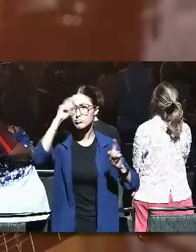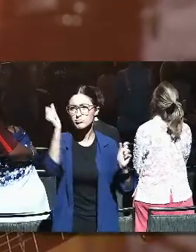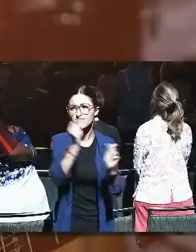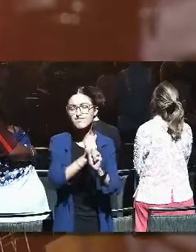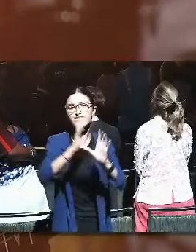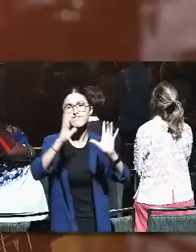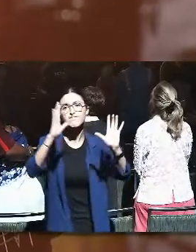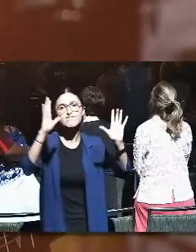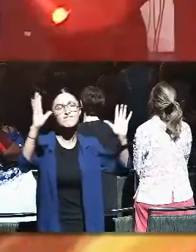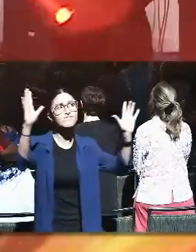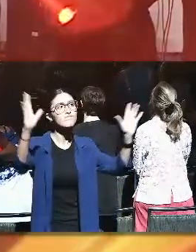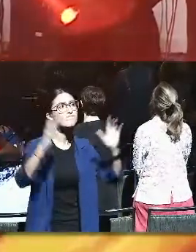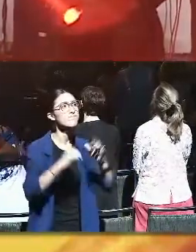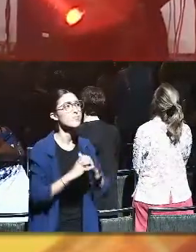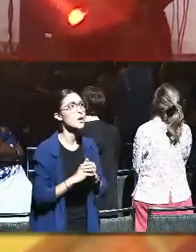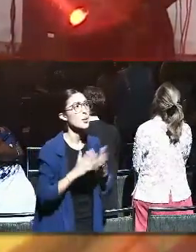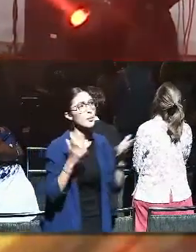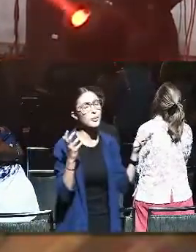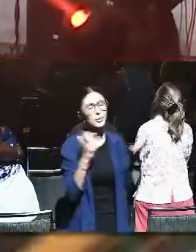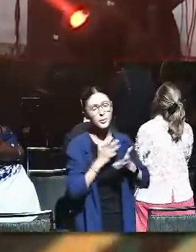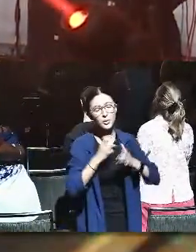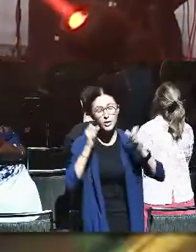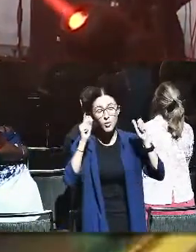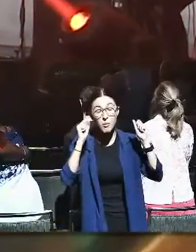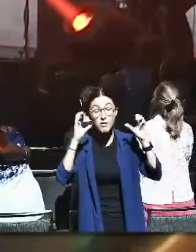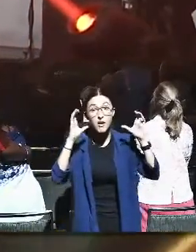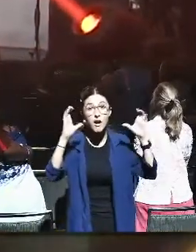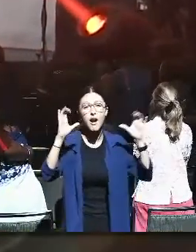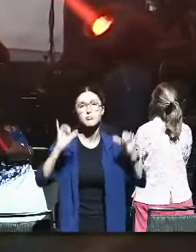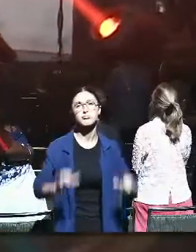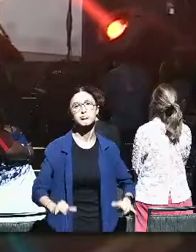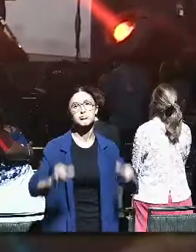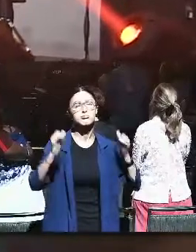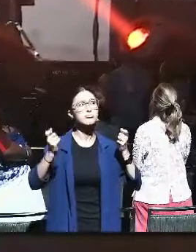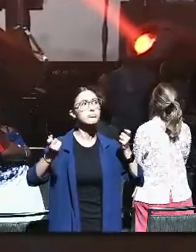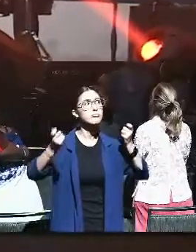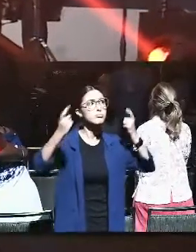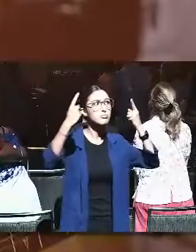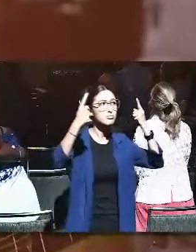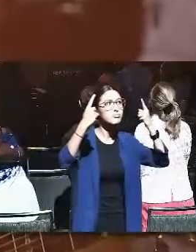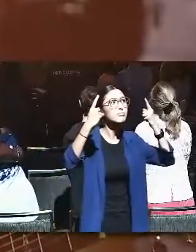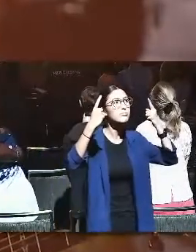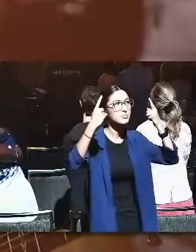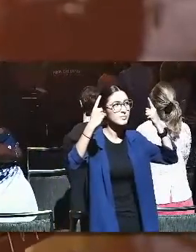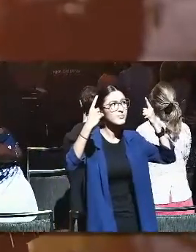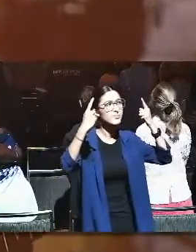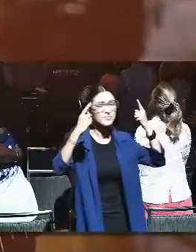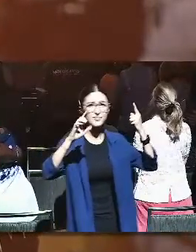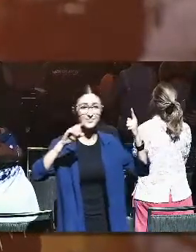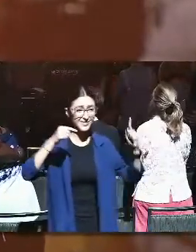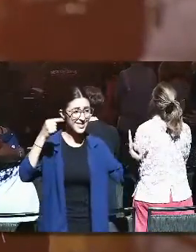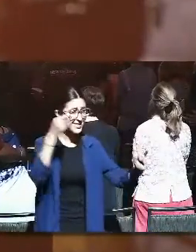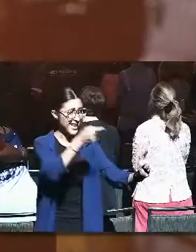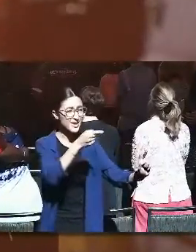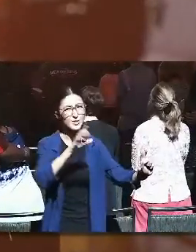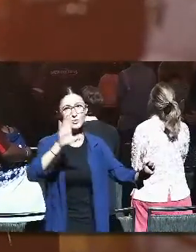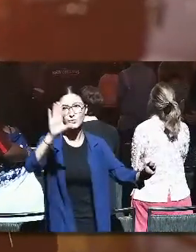vision, open our eyes to you. This is your